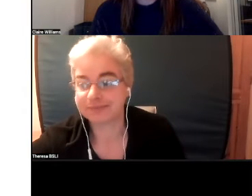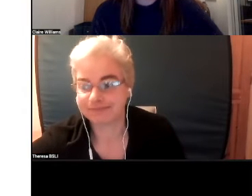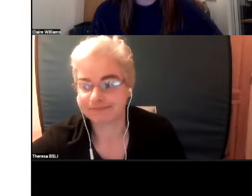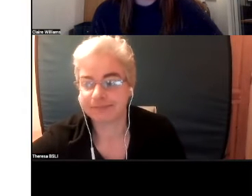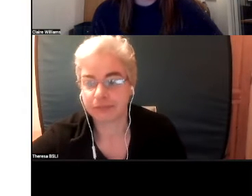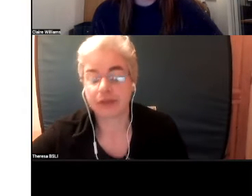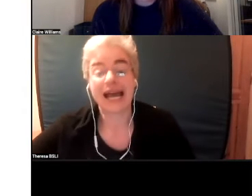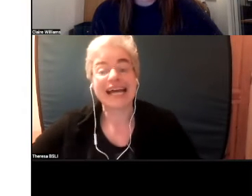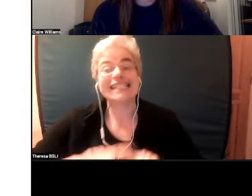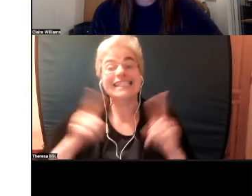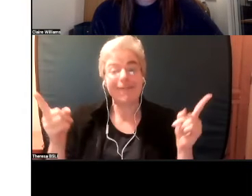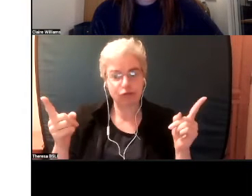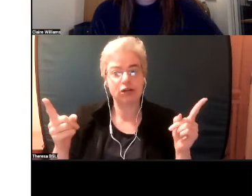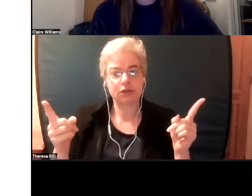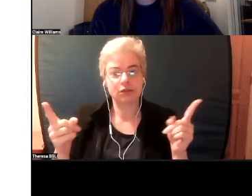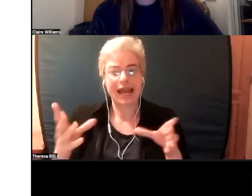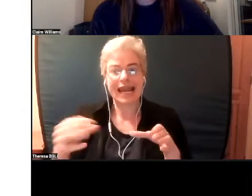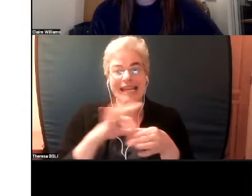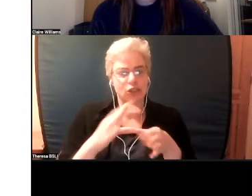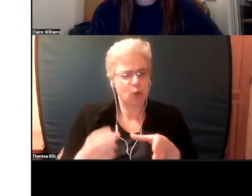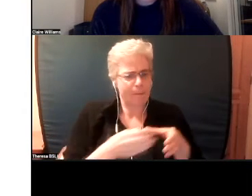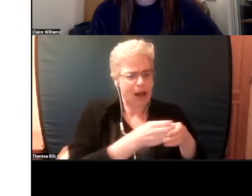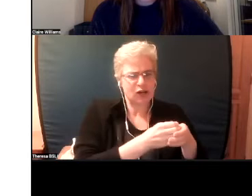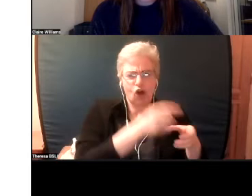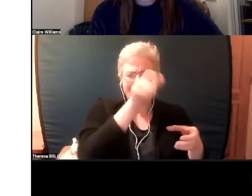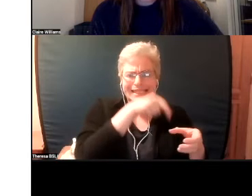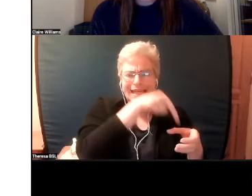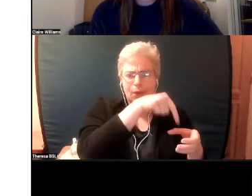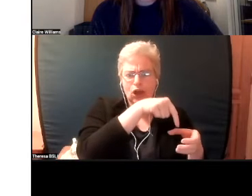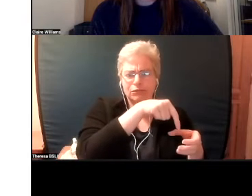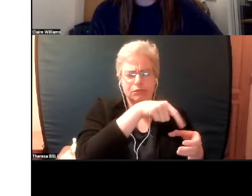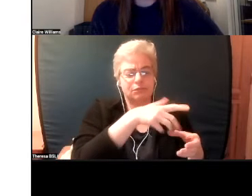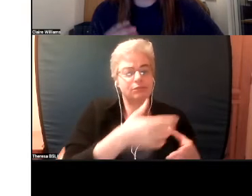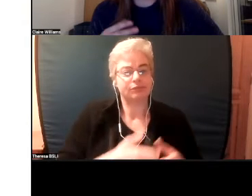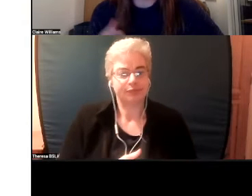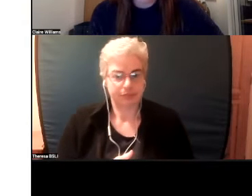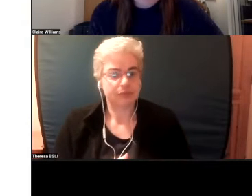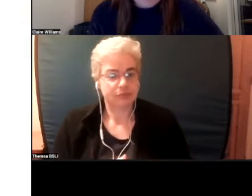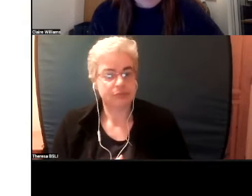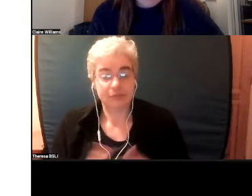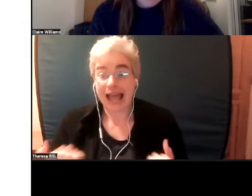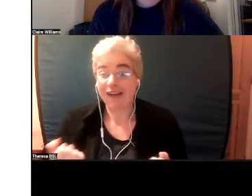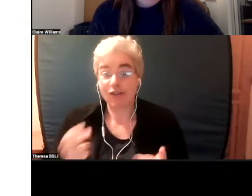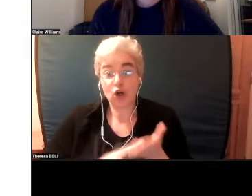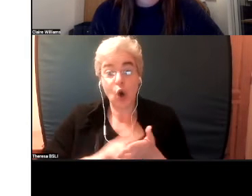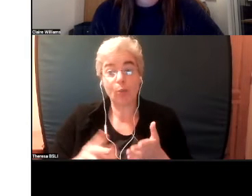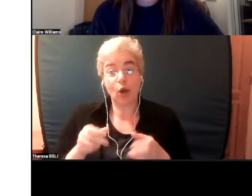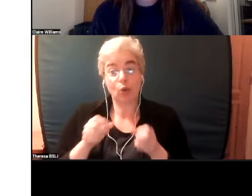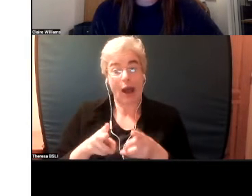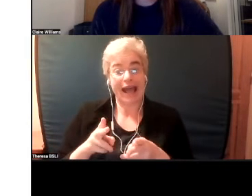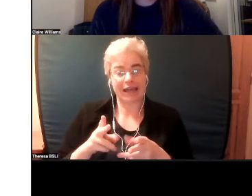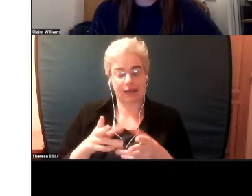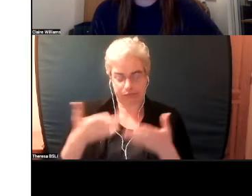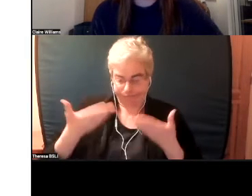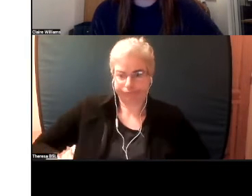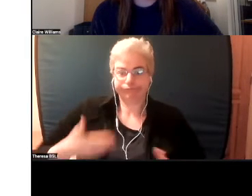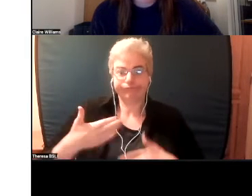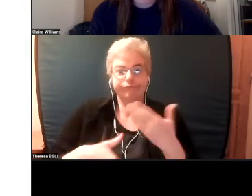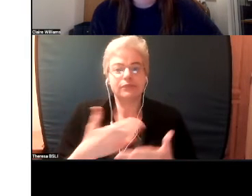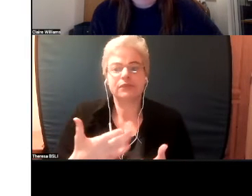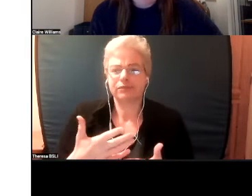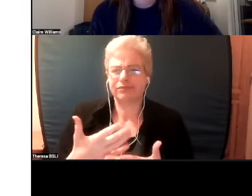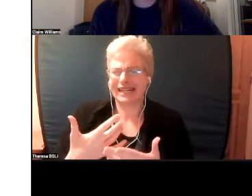more to minorities, and amidst a notion that there is a normal way of being that prejudice against people who do